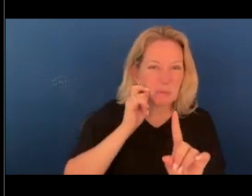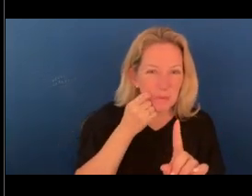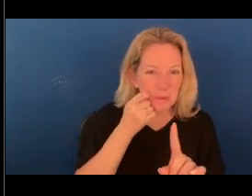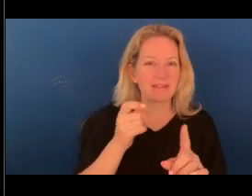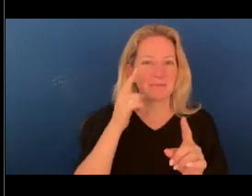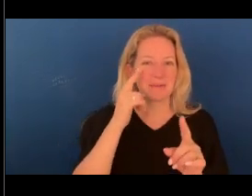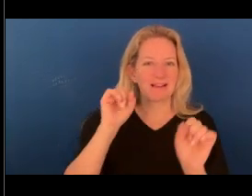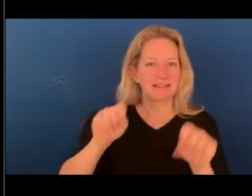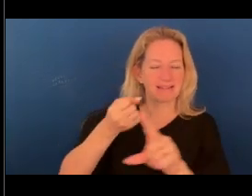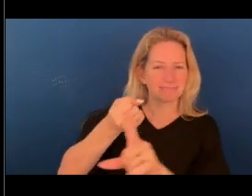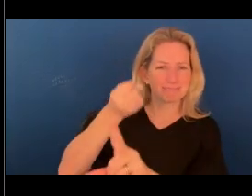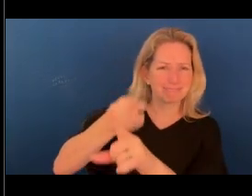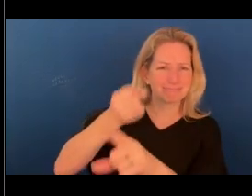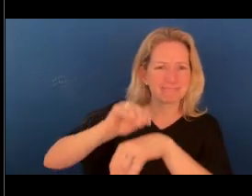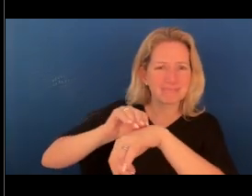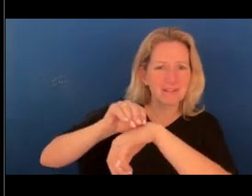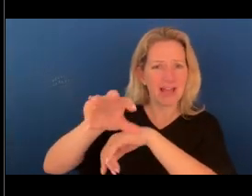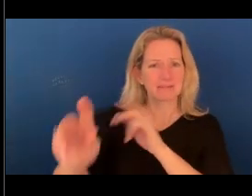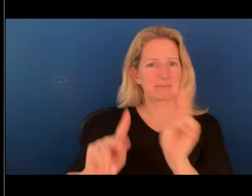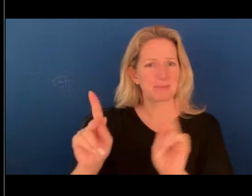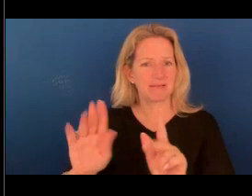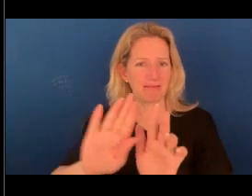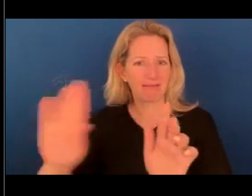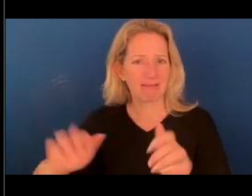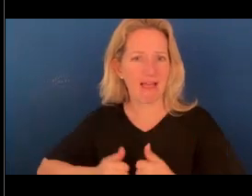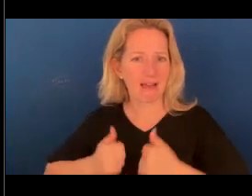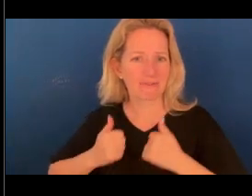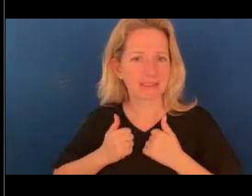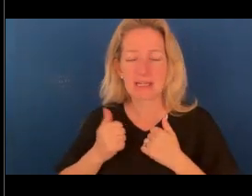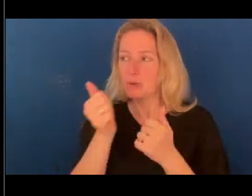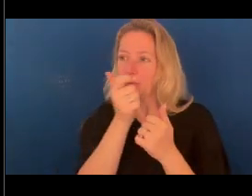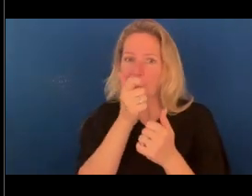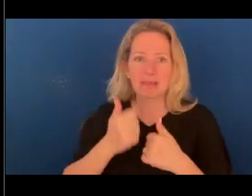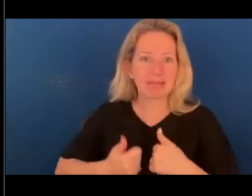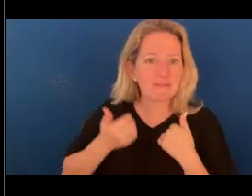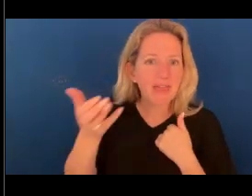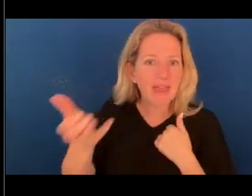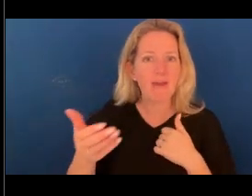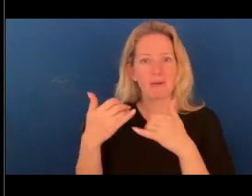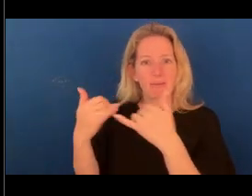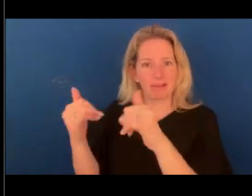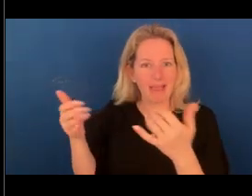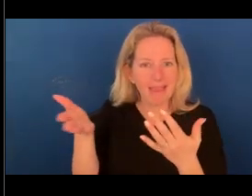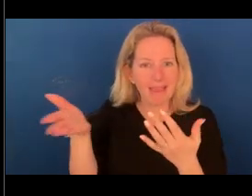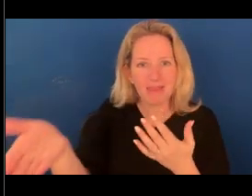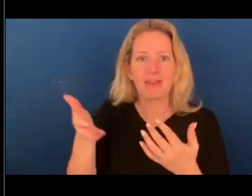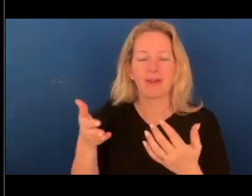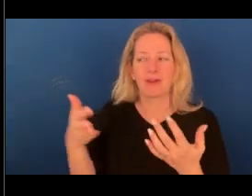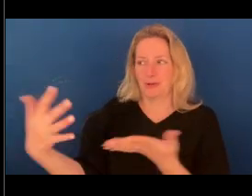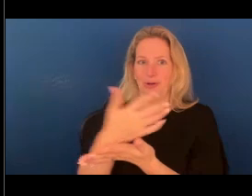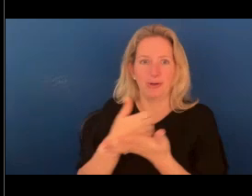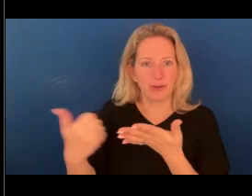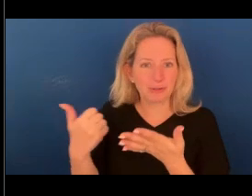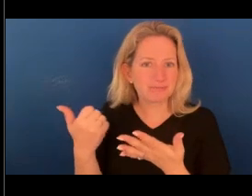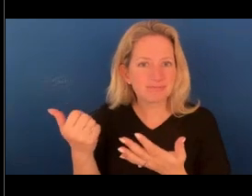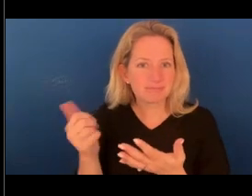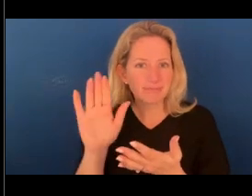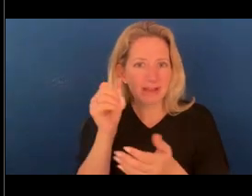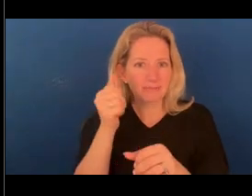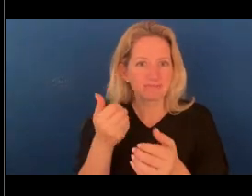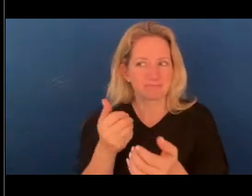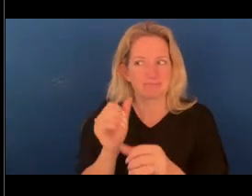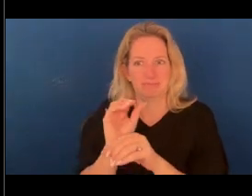in the lives of people who are living, playing, and earning a living in the coastal zone? So thanks very